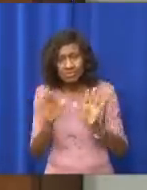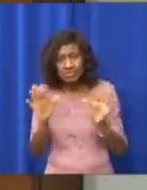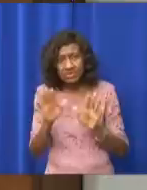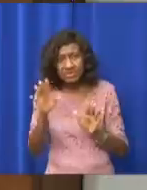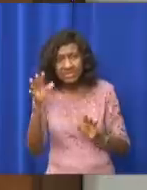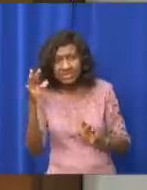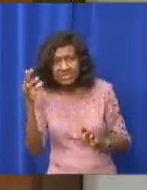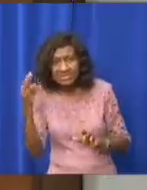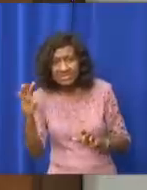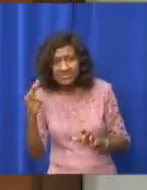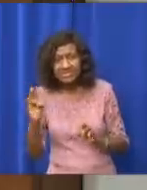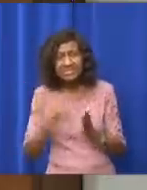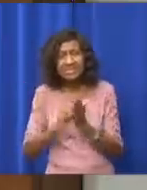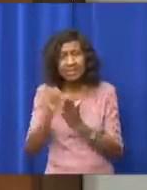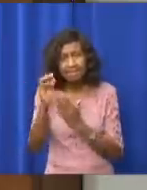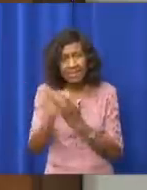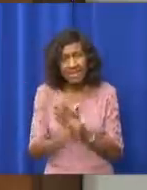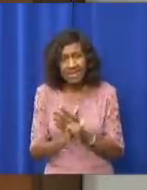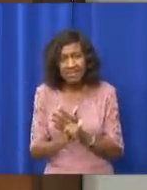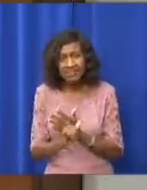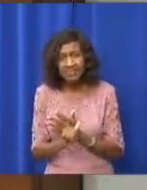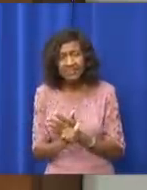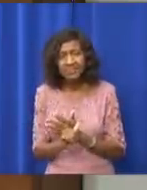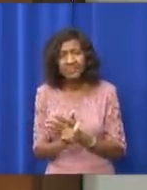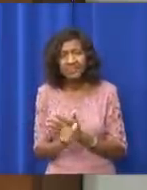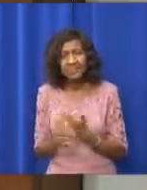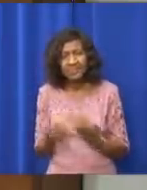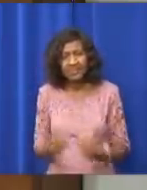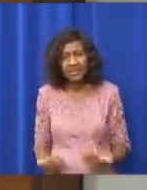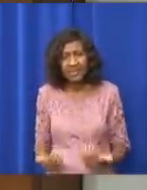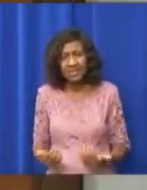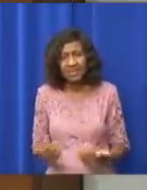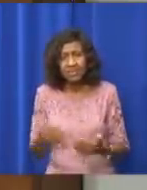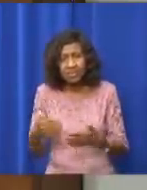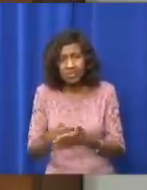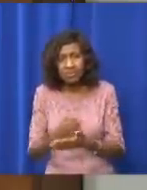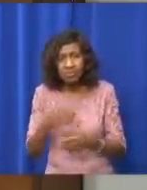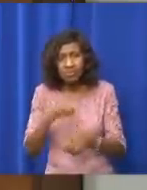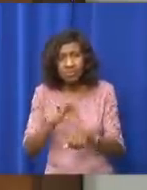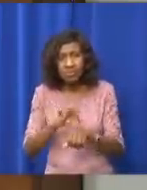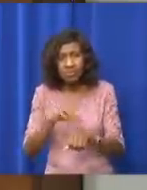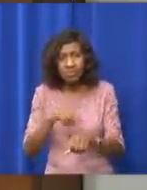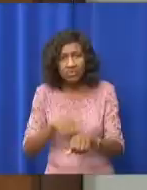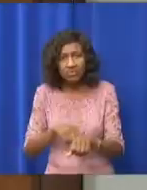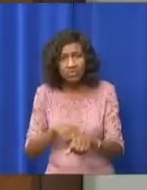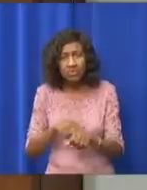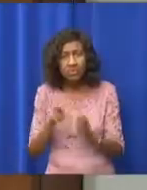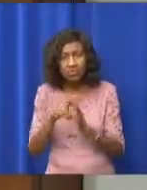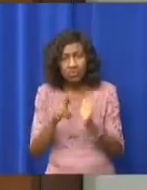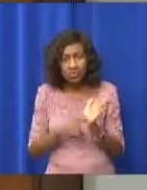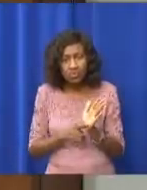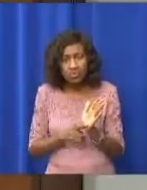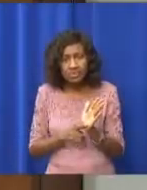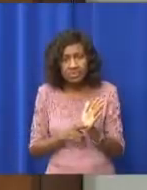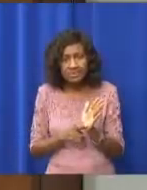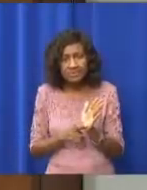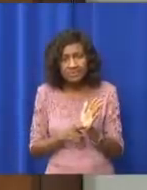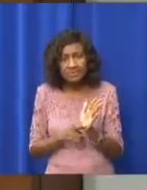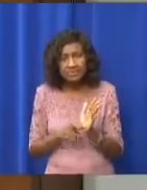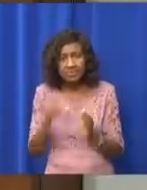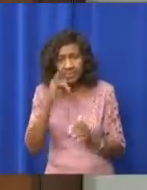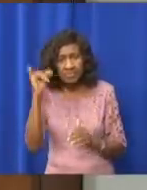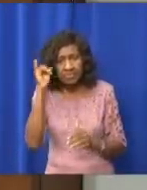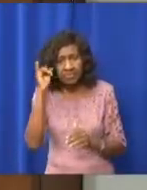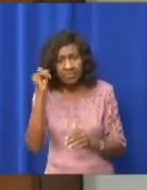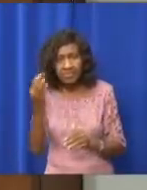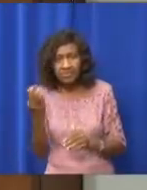May. So if I could, just to deal with the new curfew order and to go through the legal framework. Yesterday,